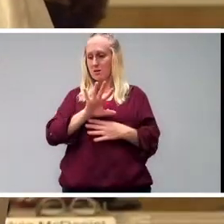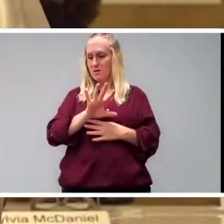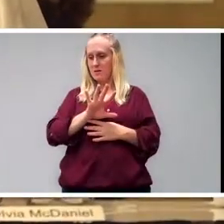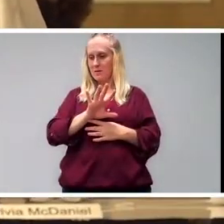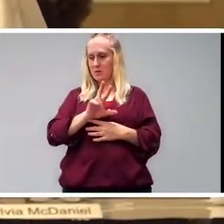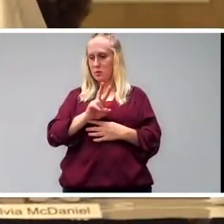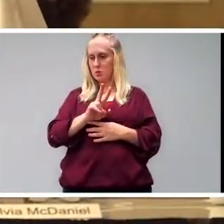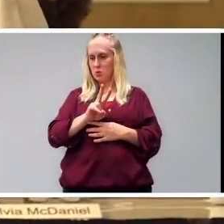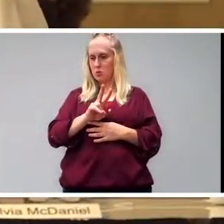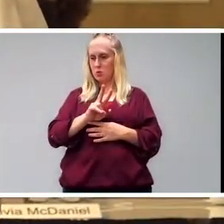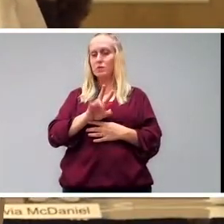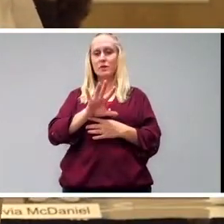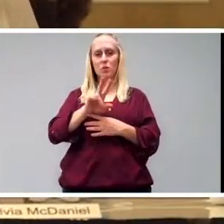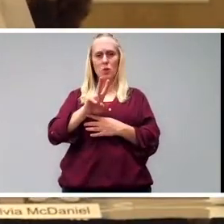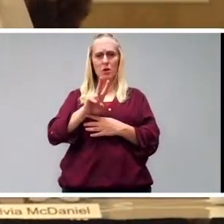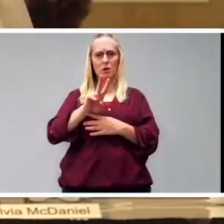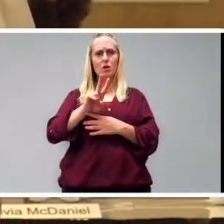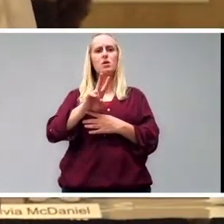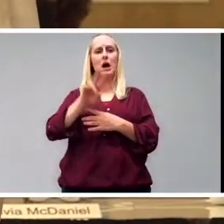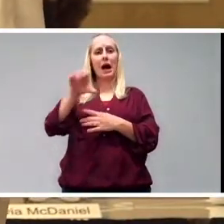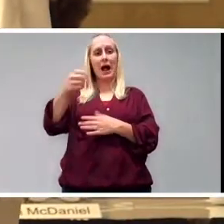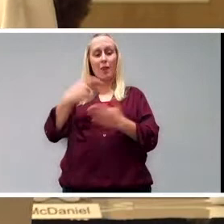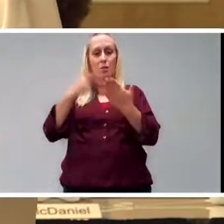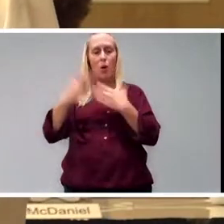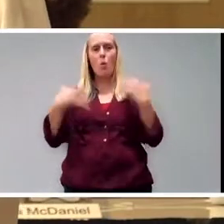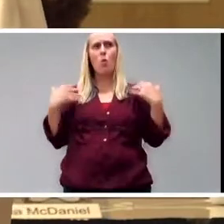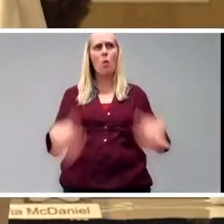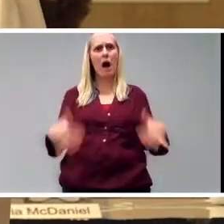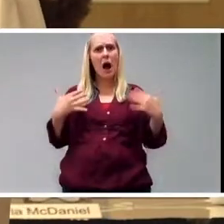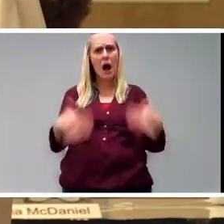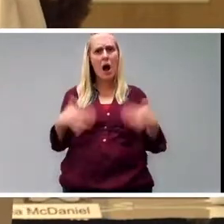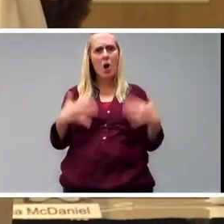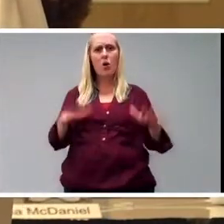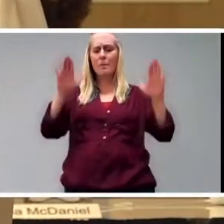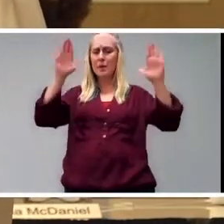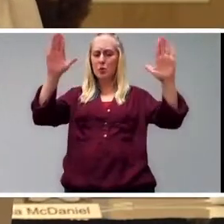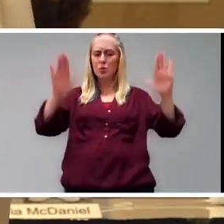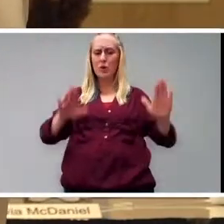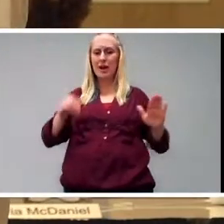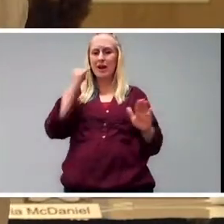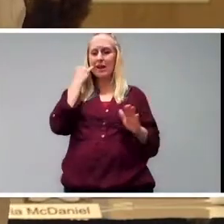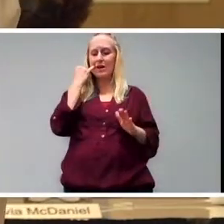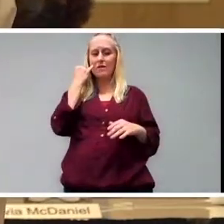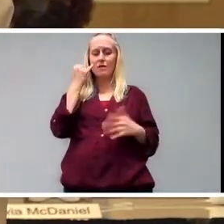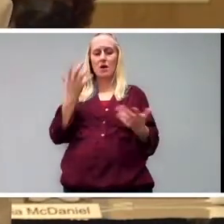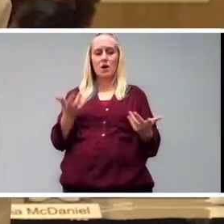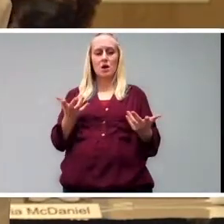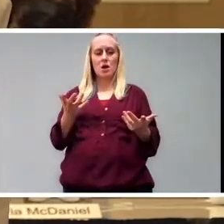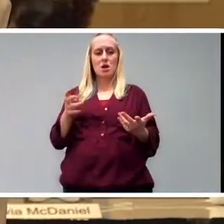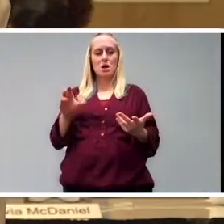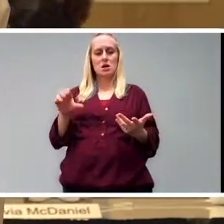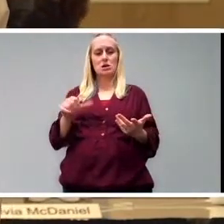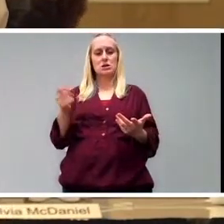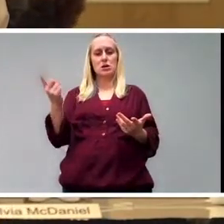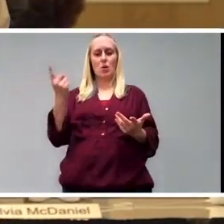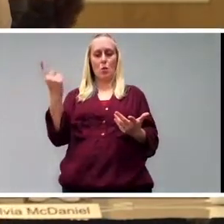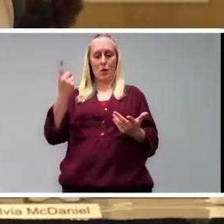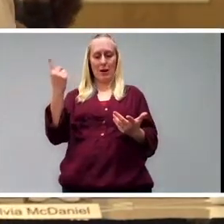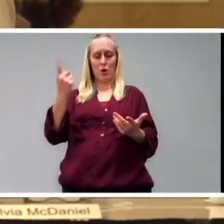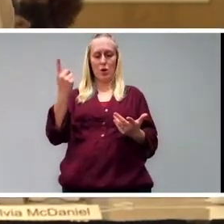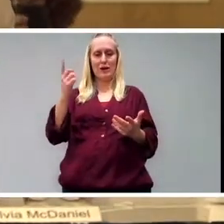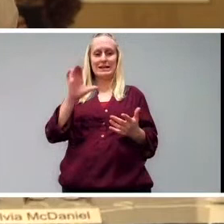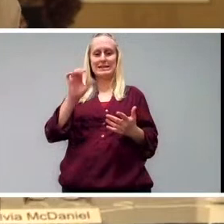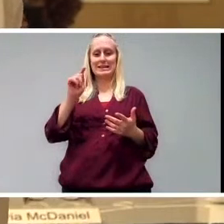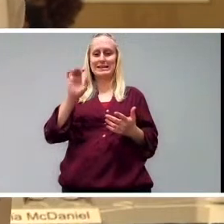52 other programs, I'm like, wow, like, it would be so great if, like, somewhere in the near future, CTEC could,